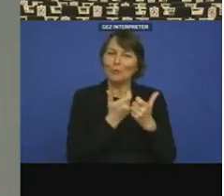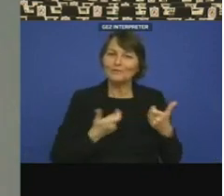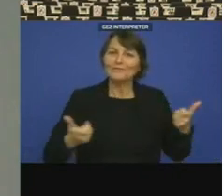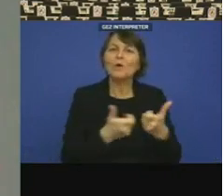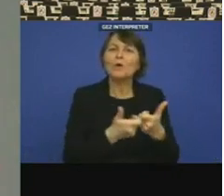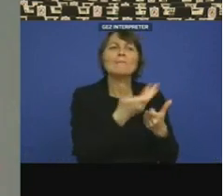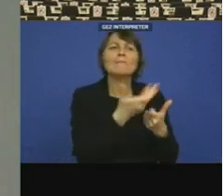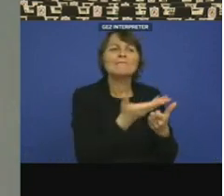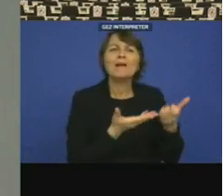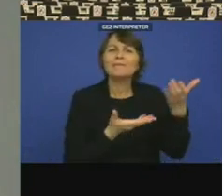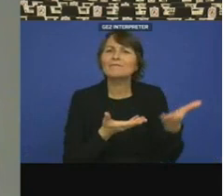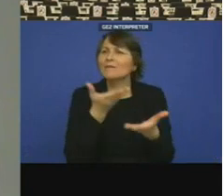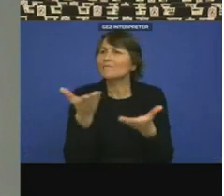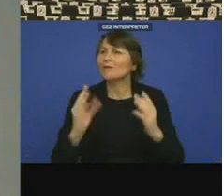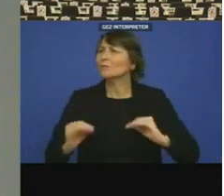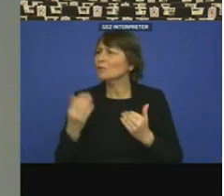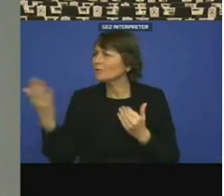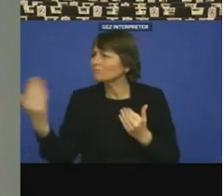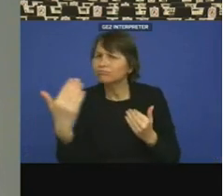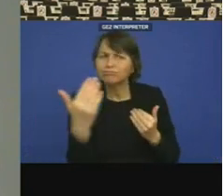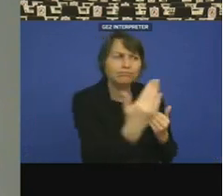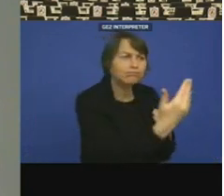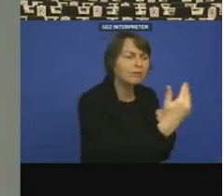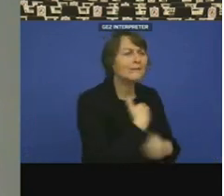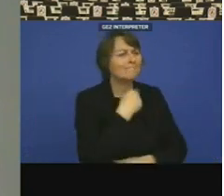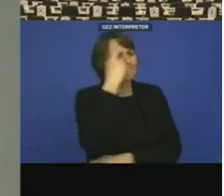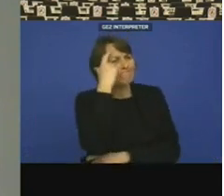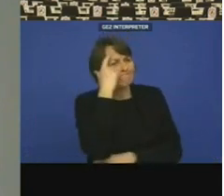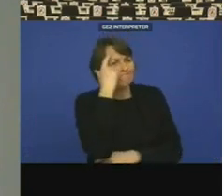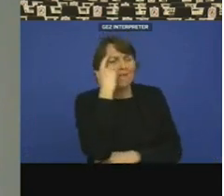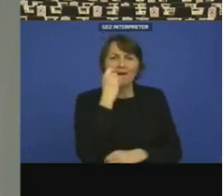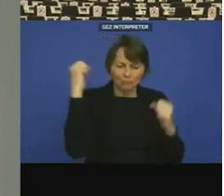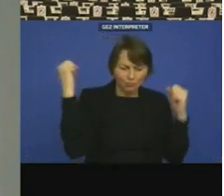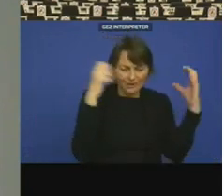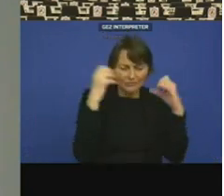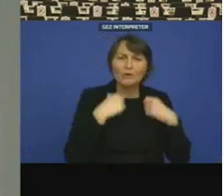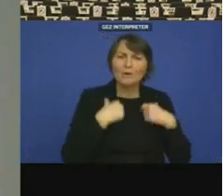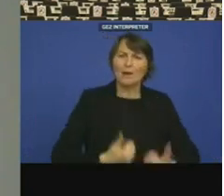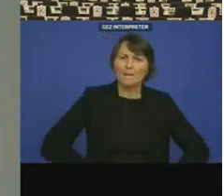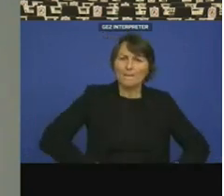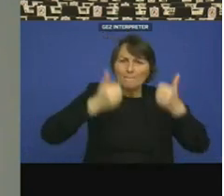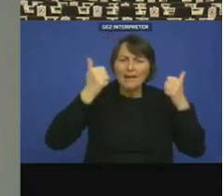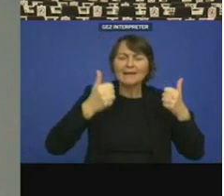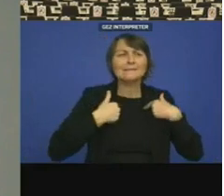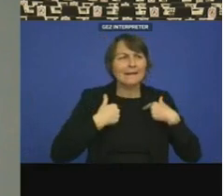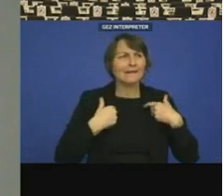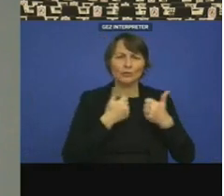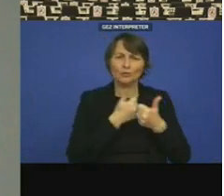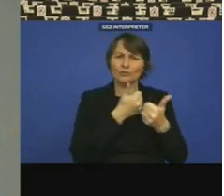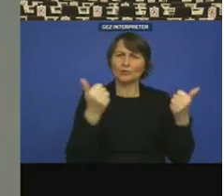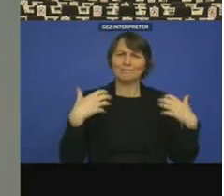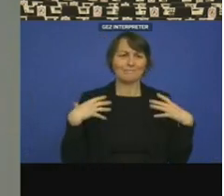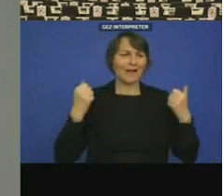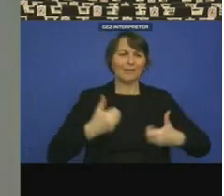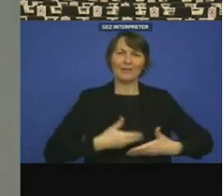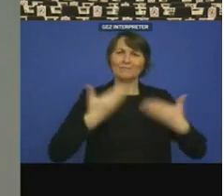and brainstorm on how to boost physical and mental health through the Healthy Lifestyle for All Youth